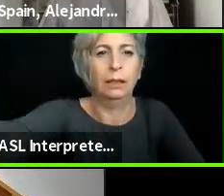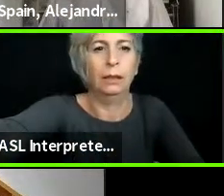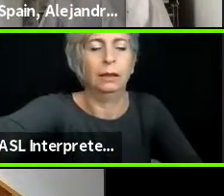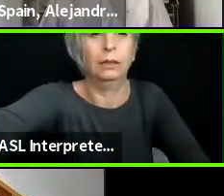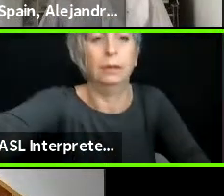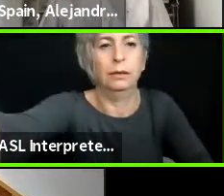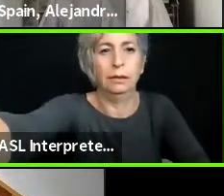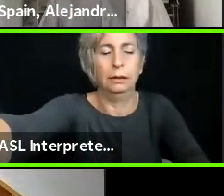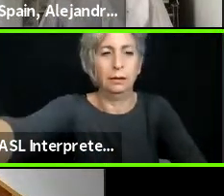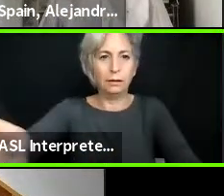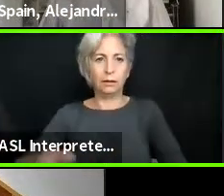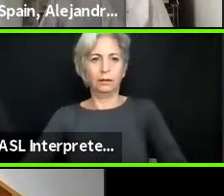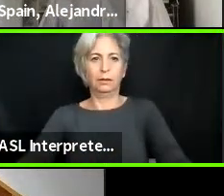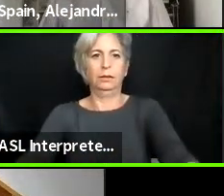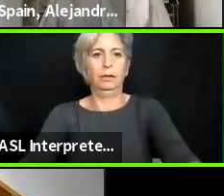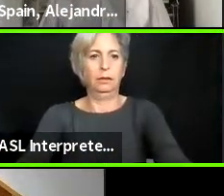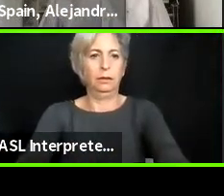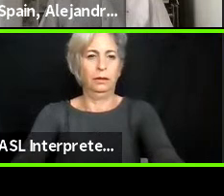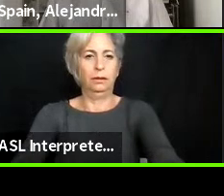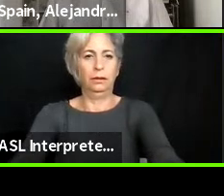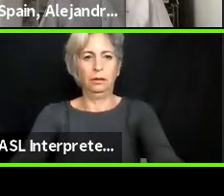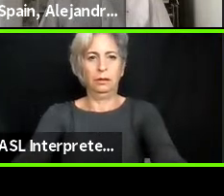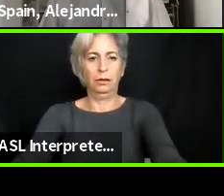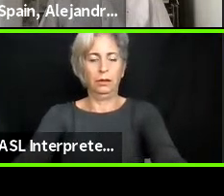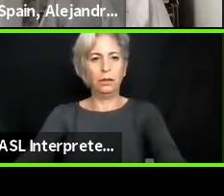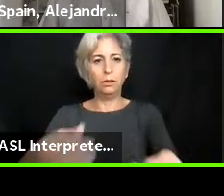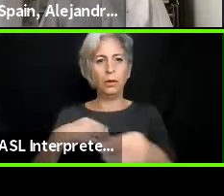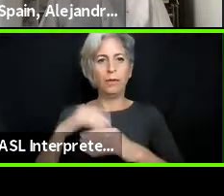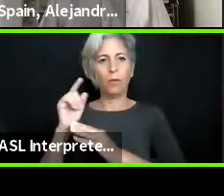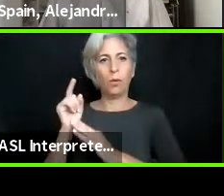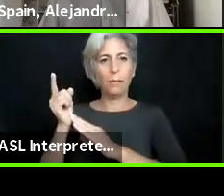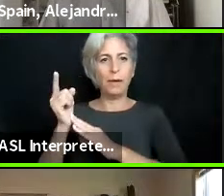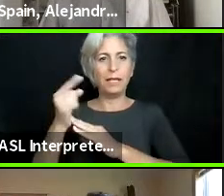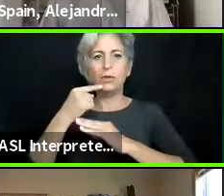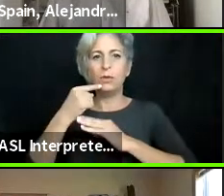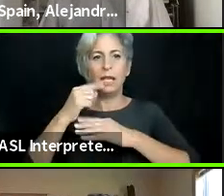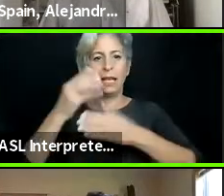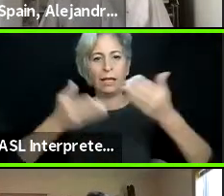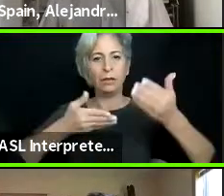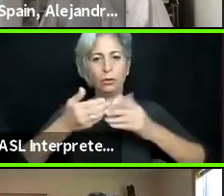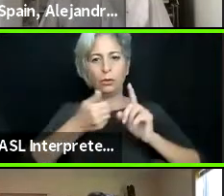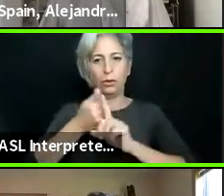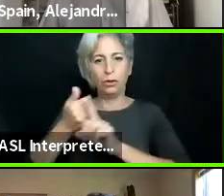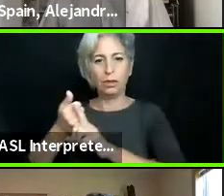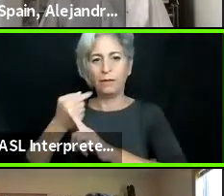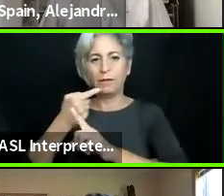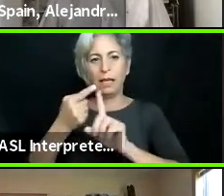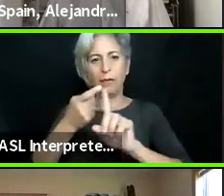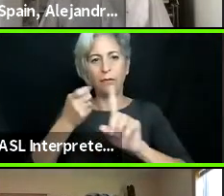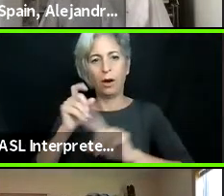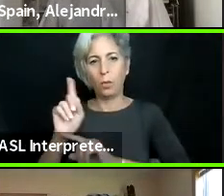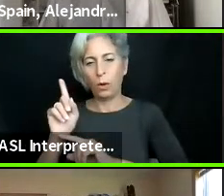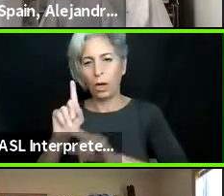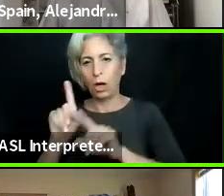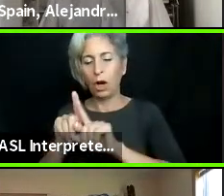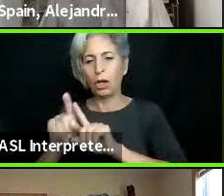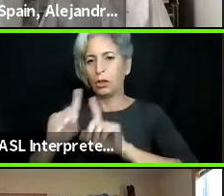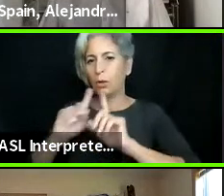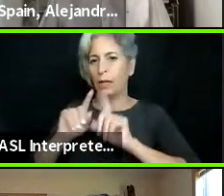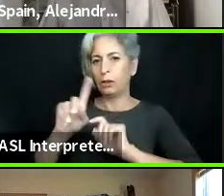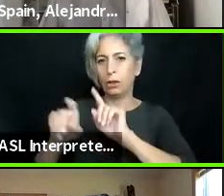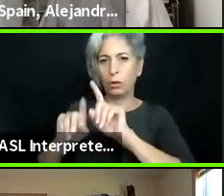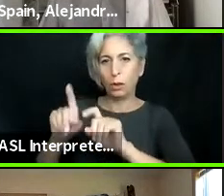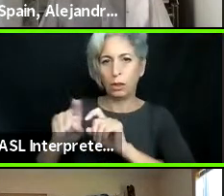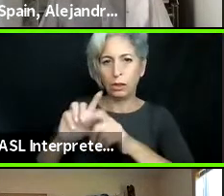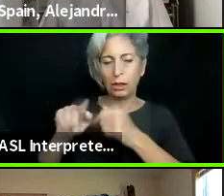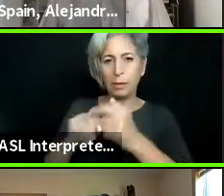you come on and say you have 1 minute to say, introduce yourself, say where you're from, as well as to answer the question